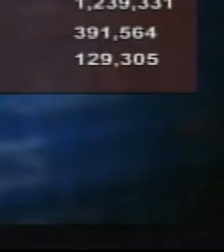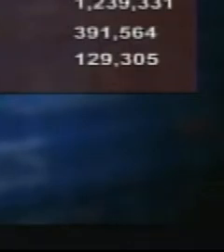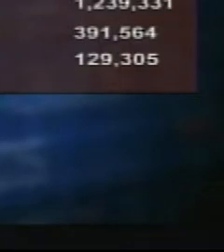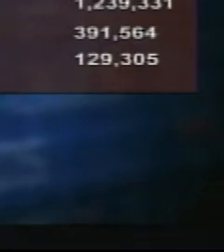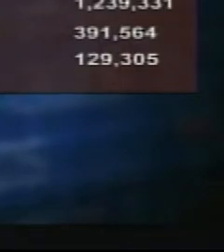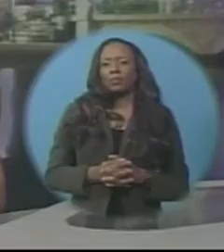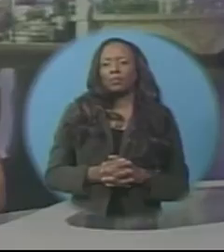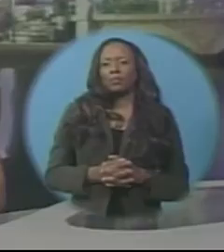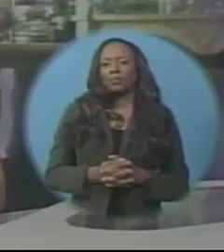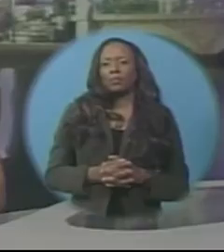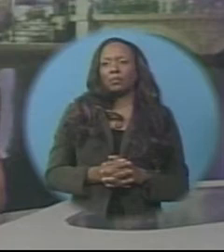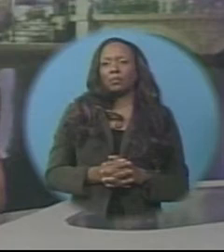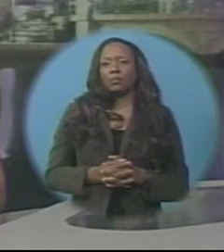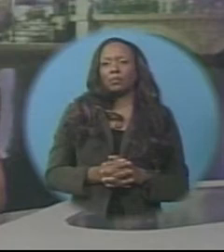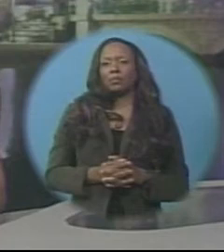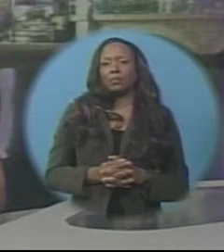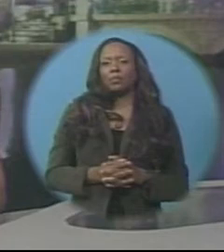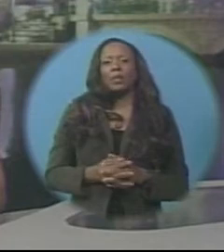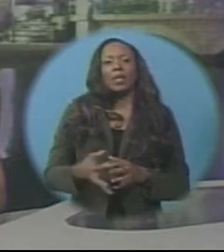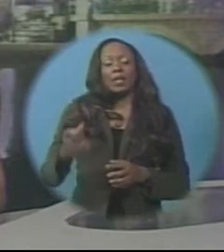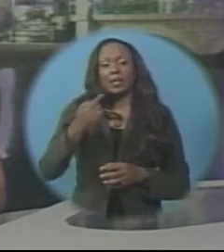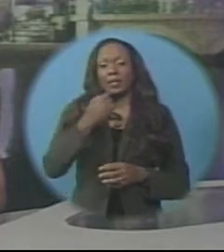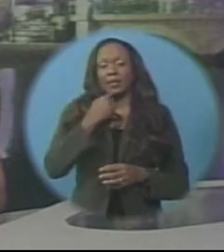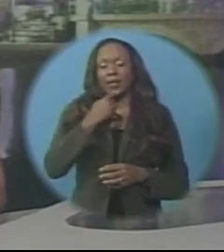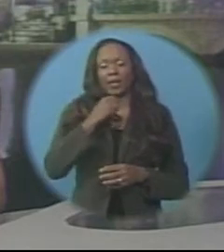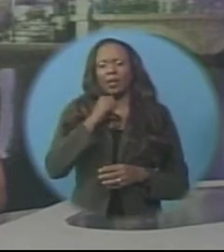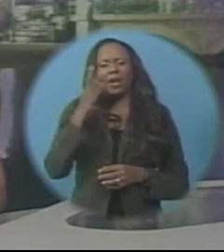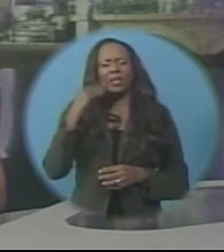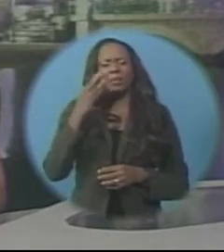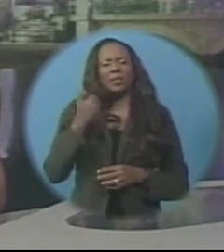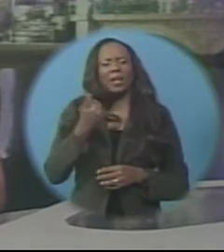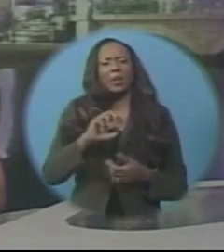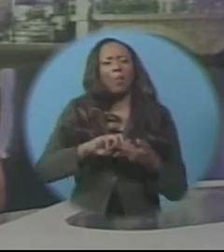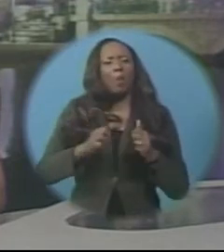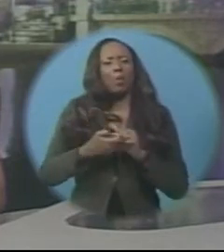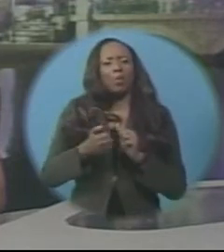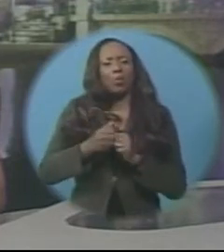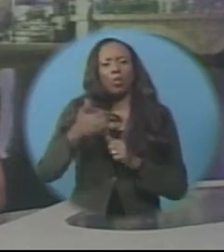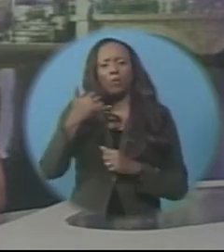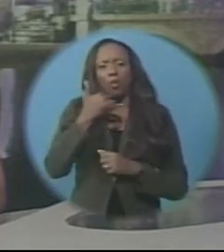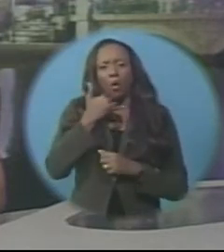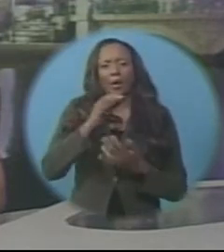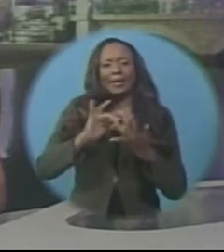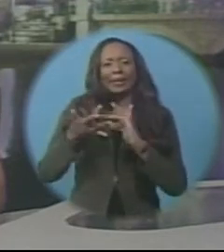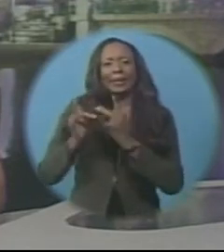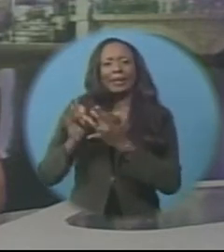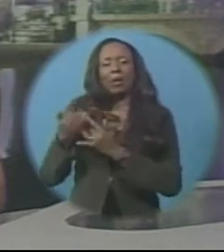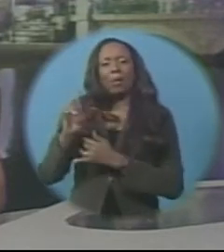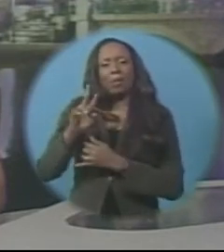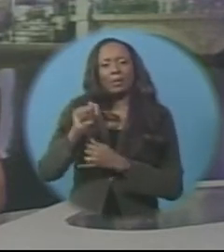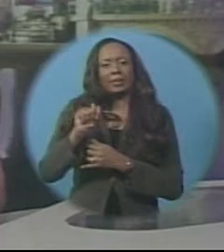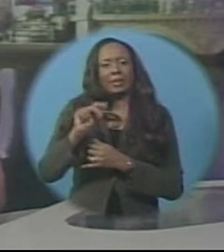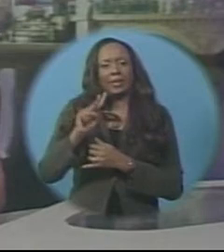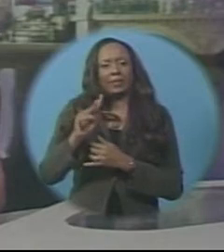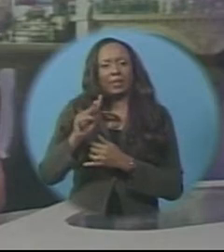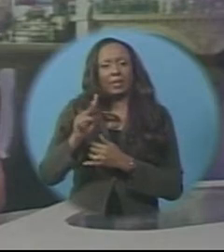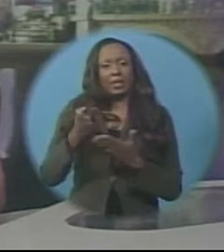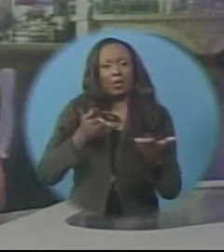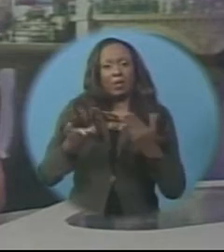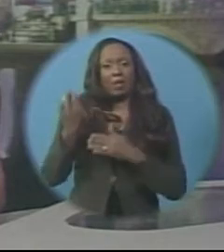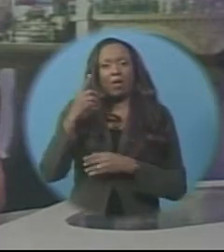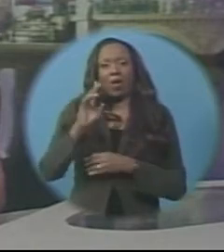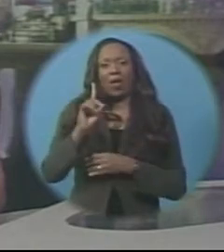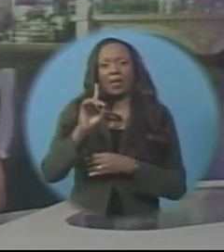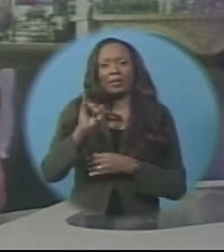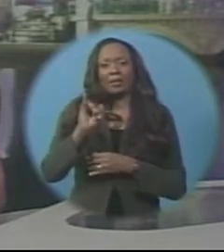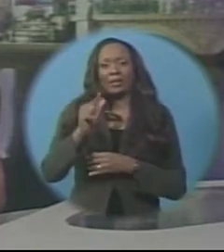ensured that customers did not experience any impact to their phone, internet or TV services. In addition, Digitel's team of engineers